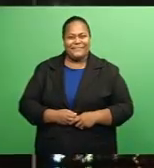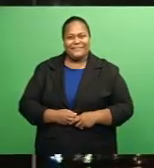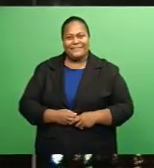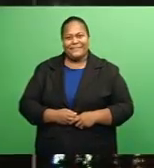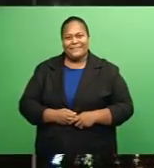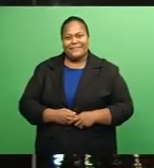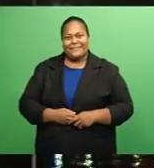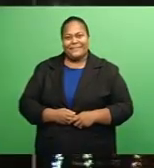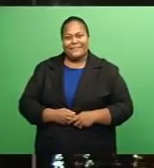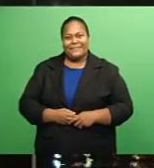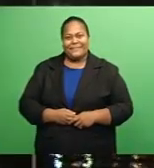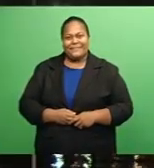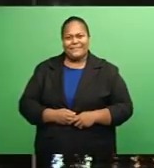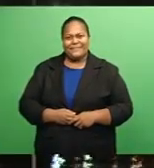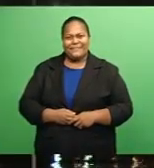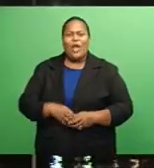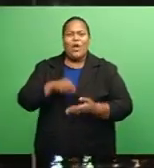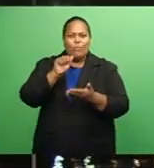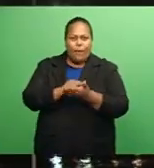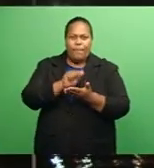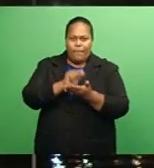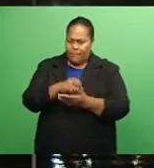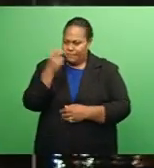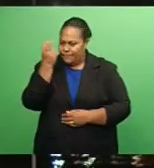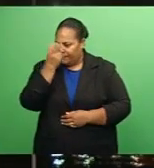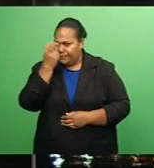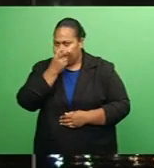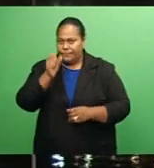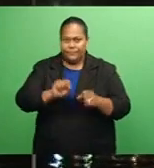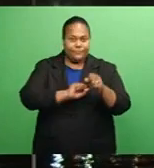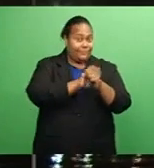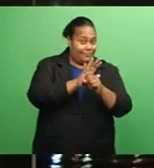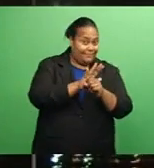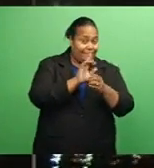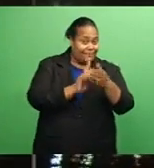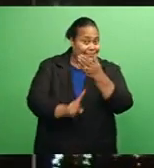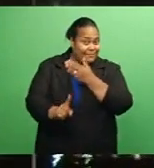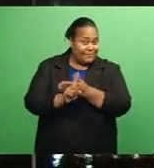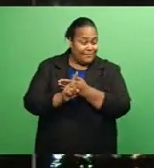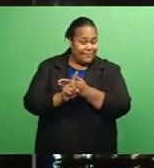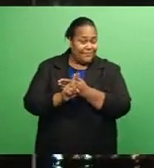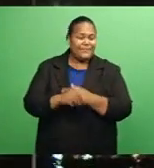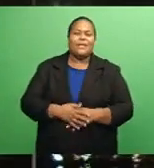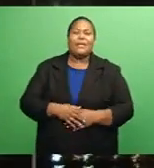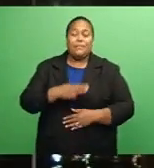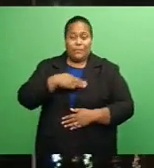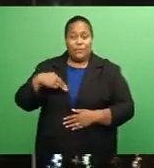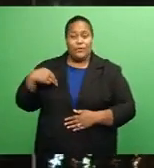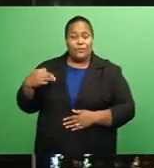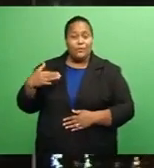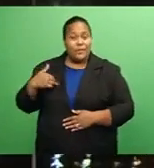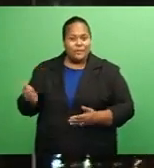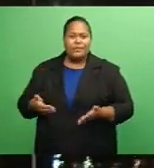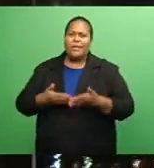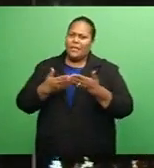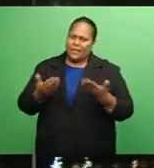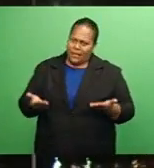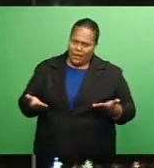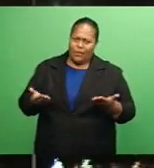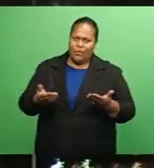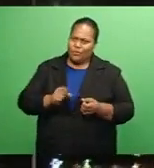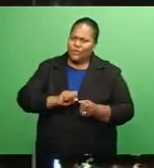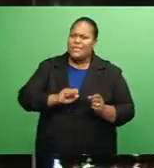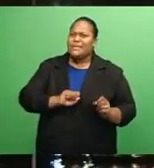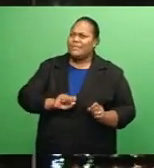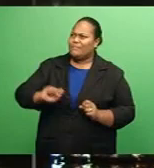Following regular assessments of the COVID-19 situation, the Ministry of Health was able to start sending patients to India